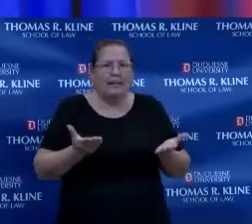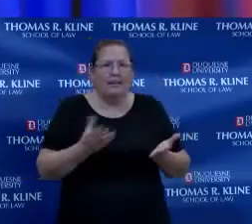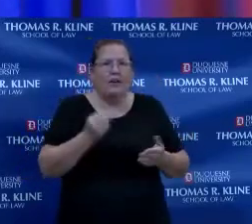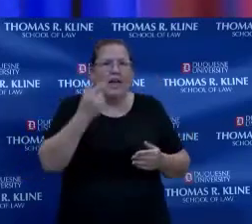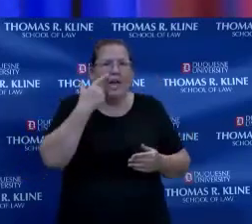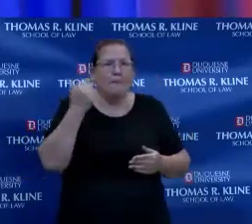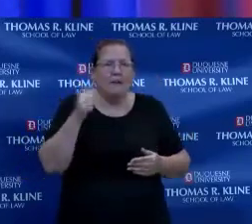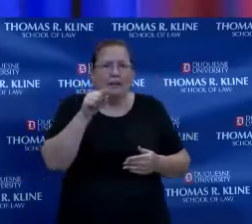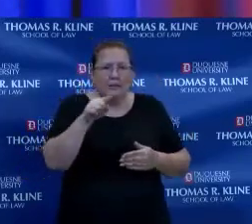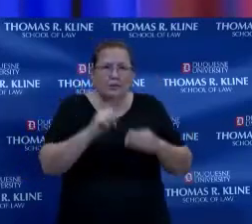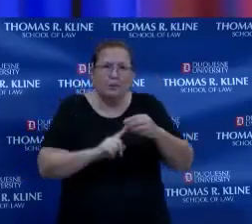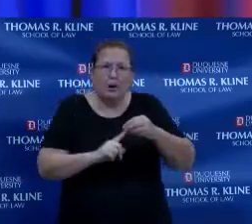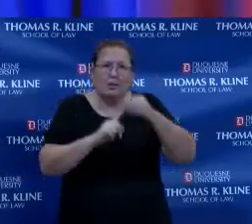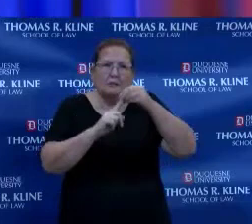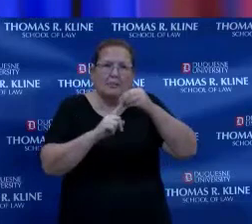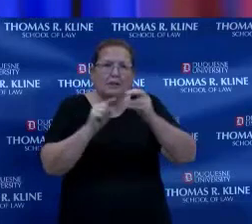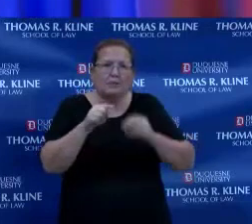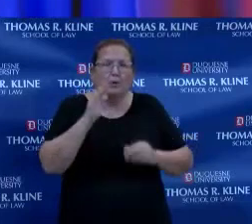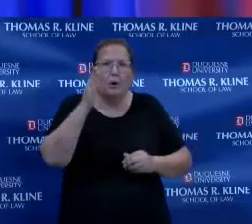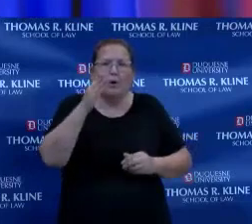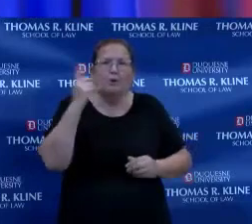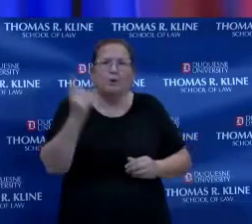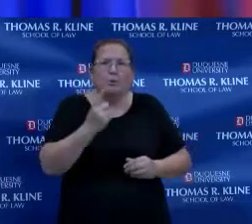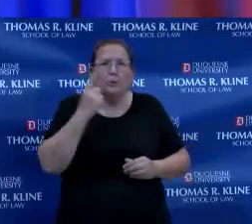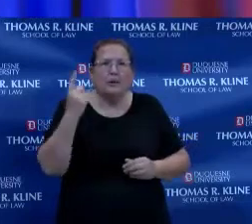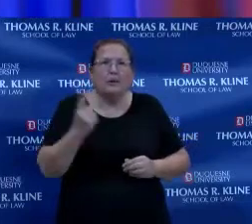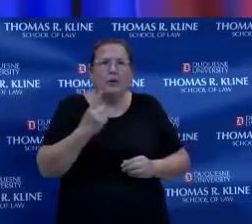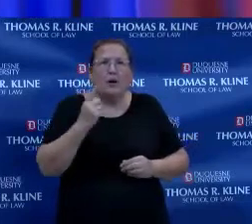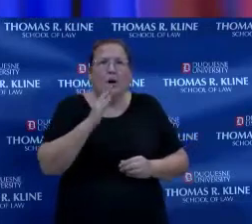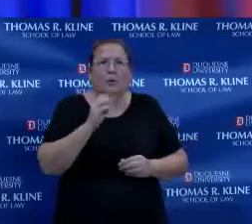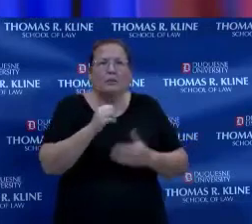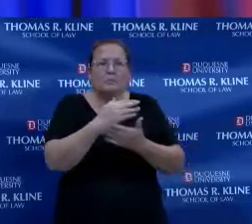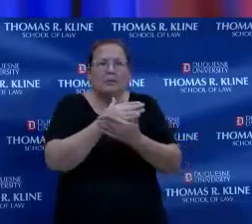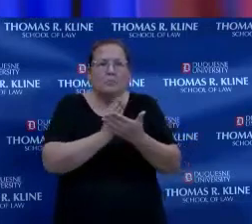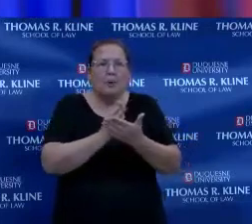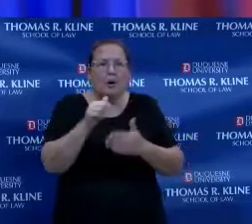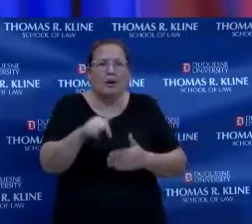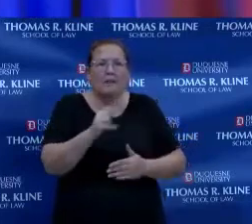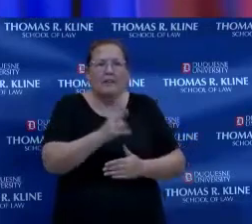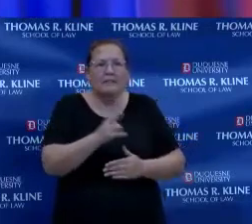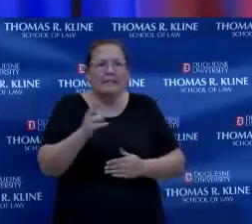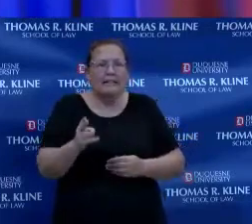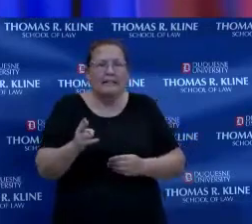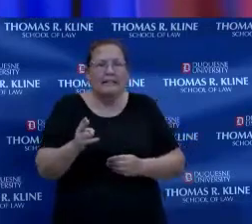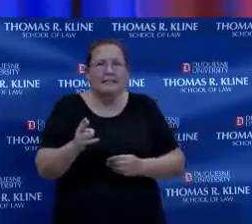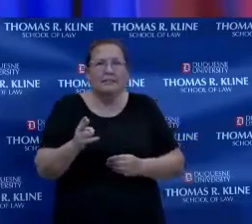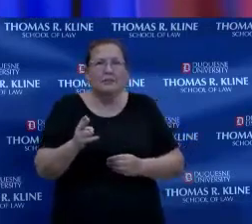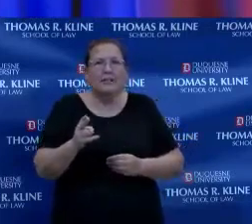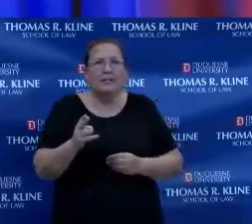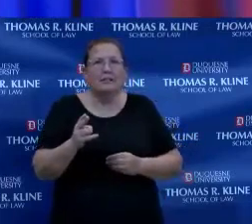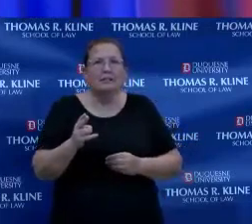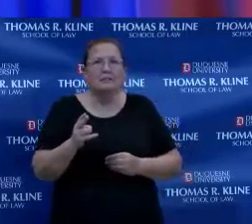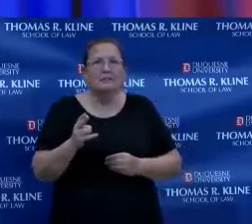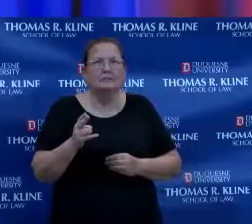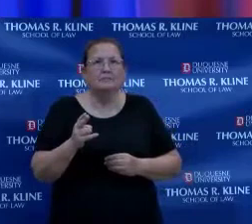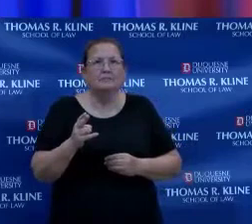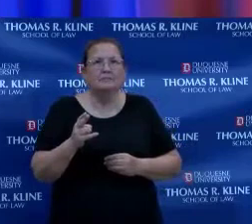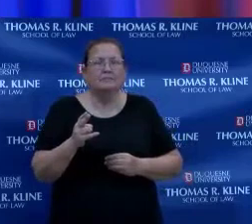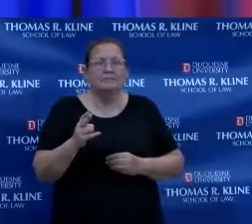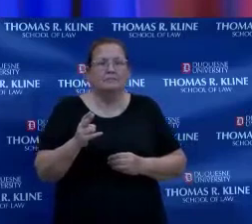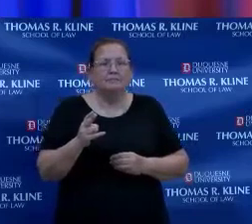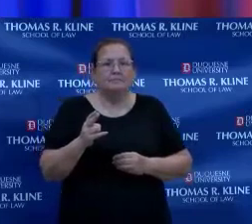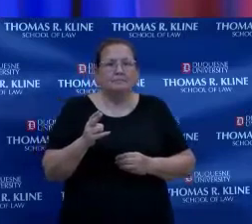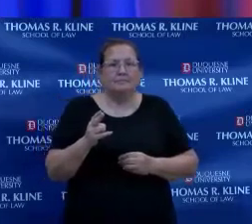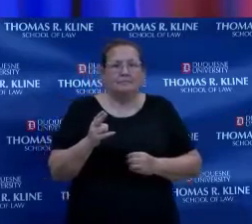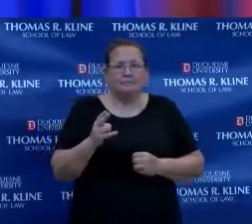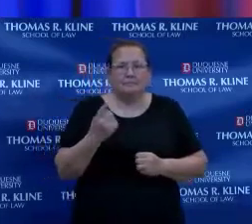are special, you will always now be part of this history. So Attorney Jim Crenan, one of my former students,